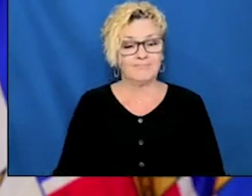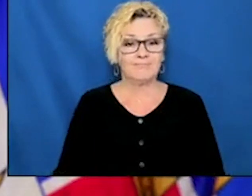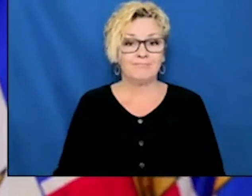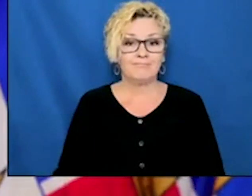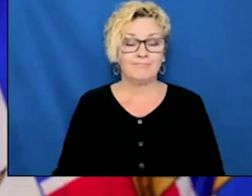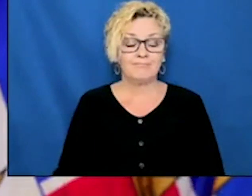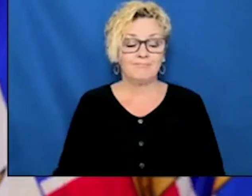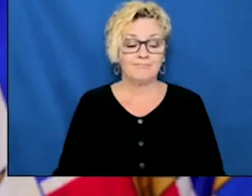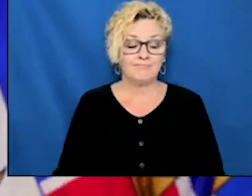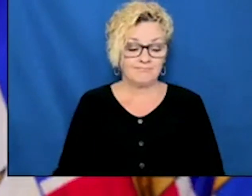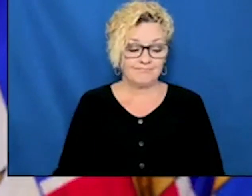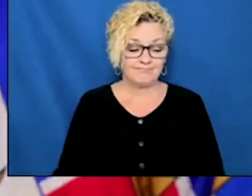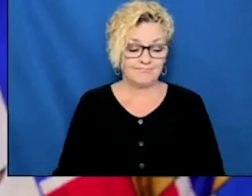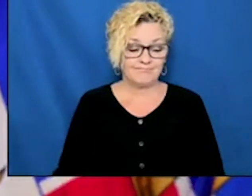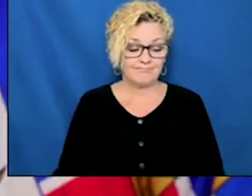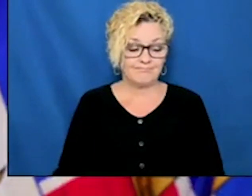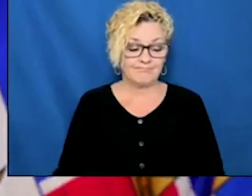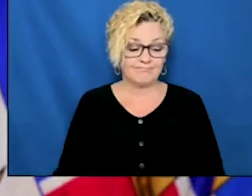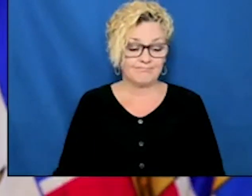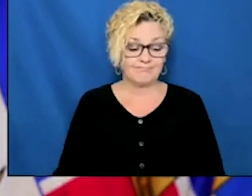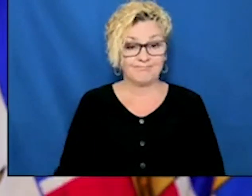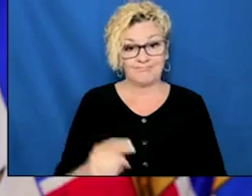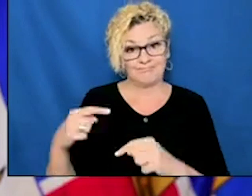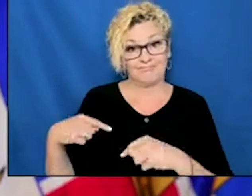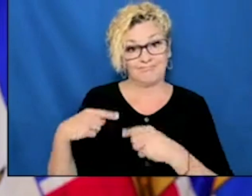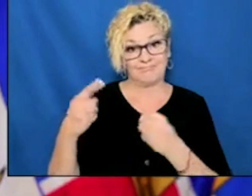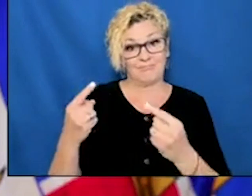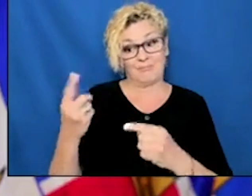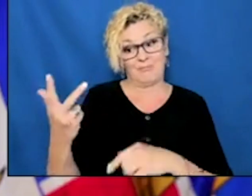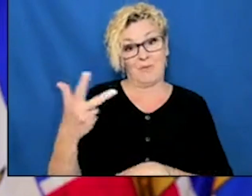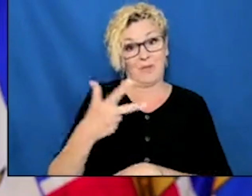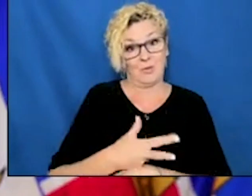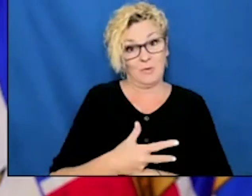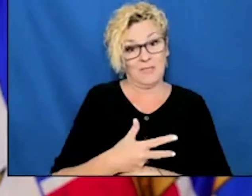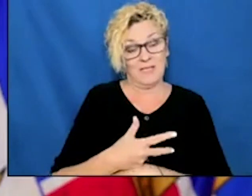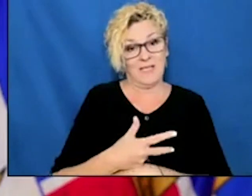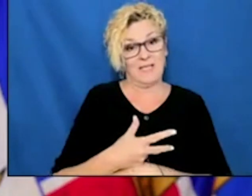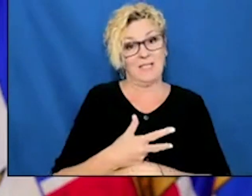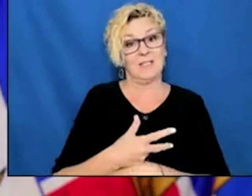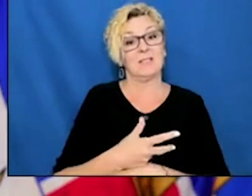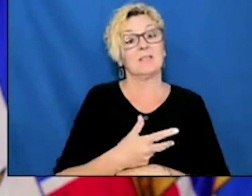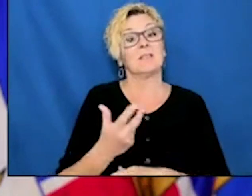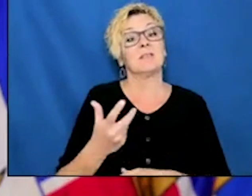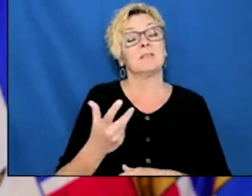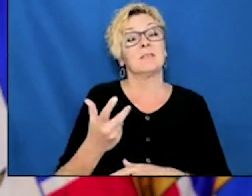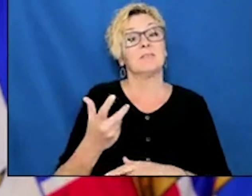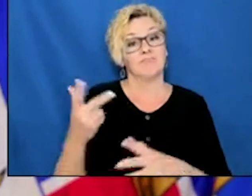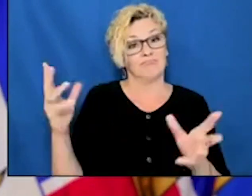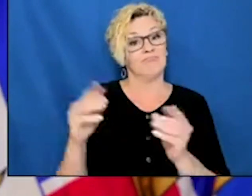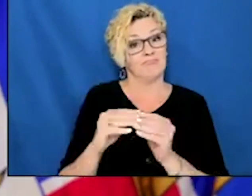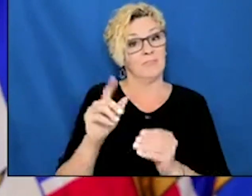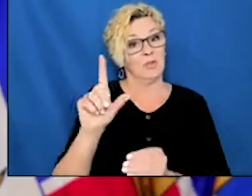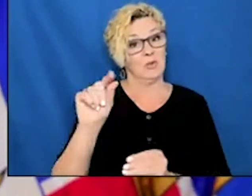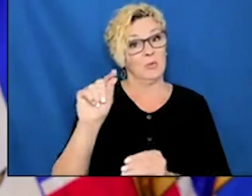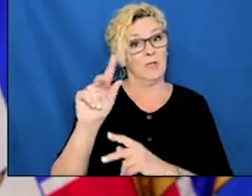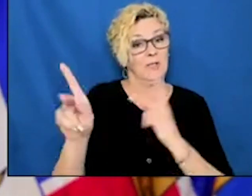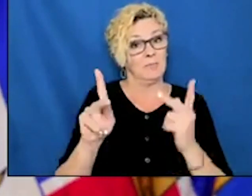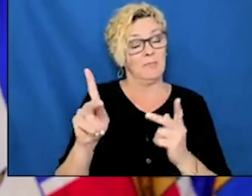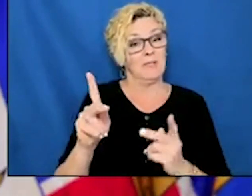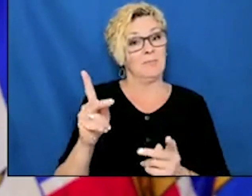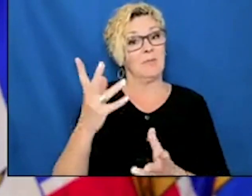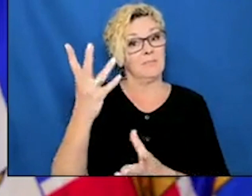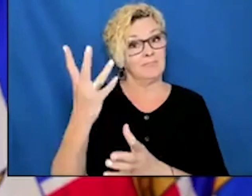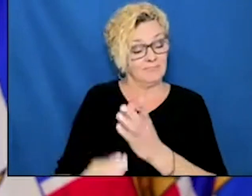weekend. Sadly, it is again overrepresented by seniors and elders in our community, with